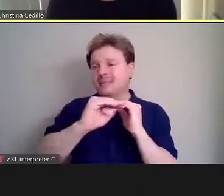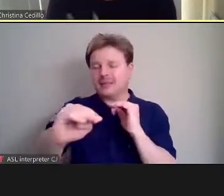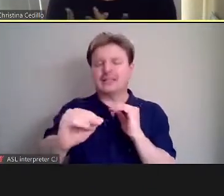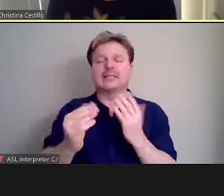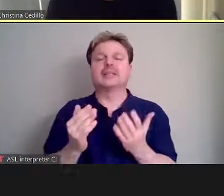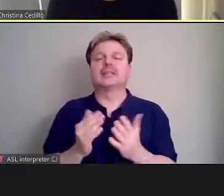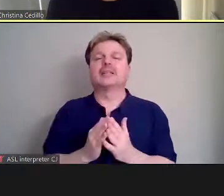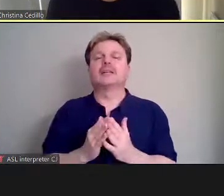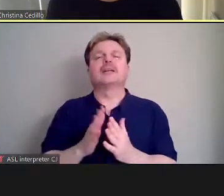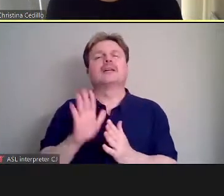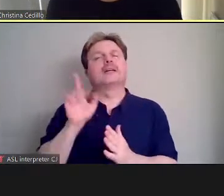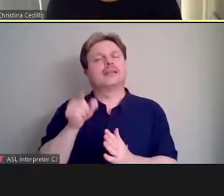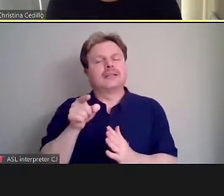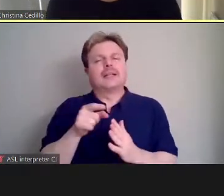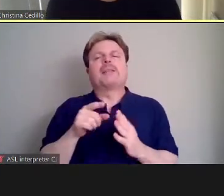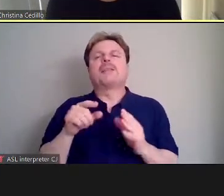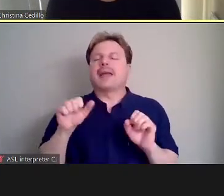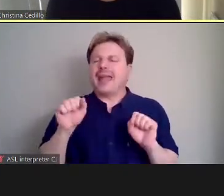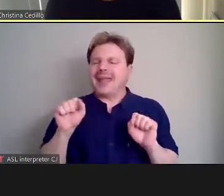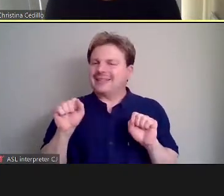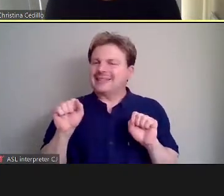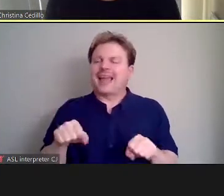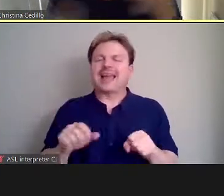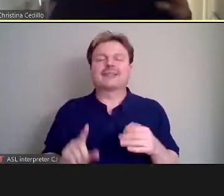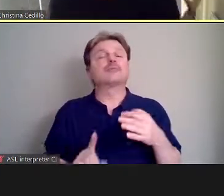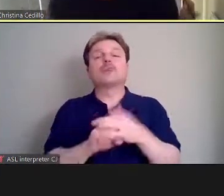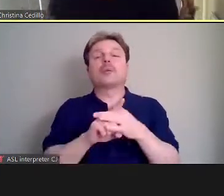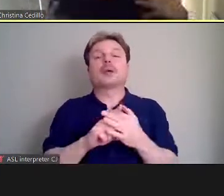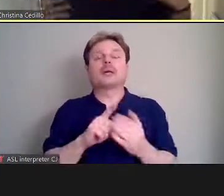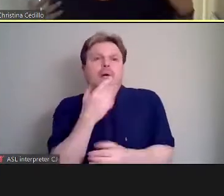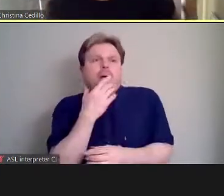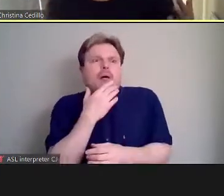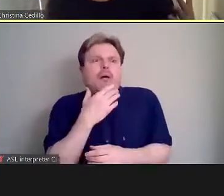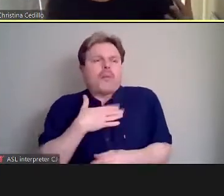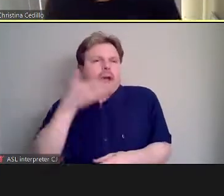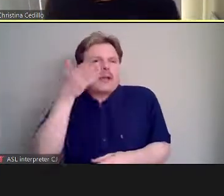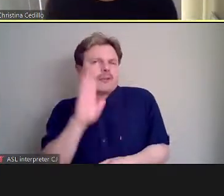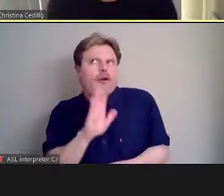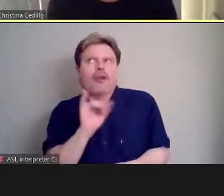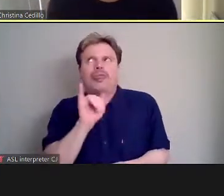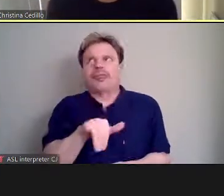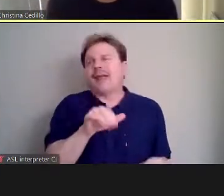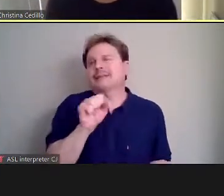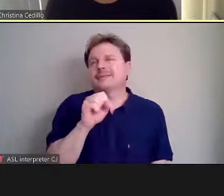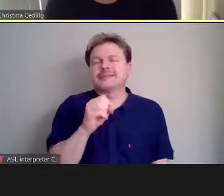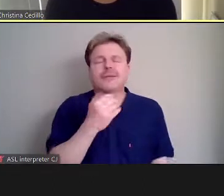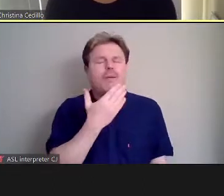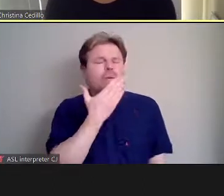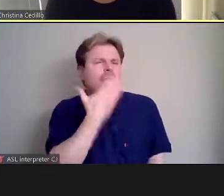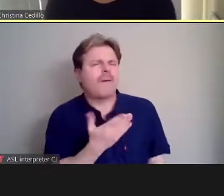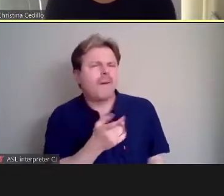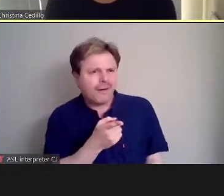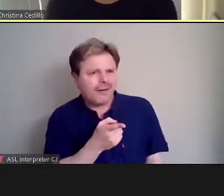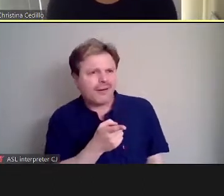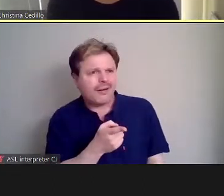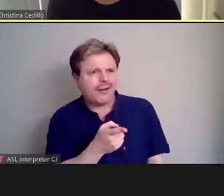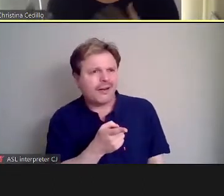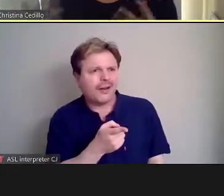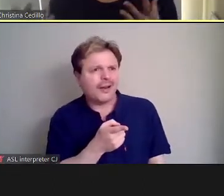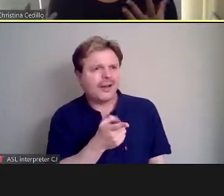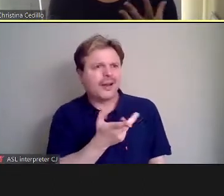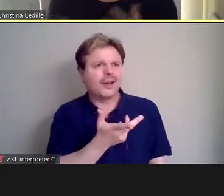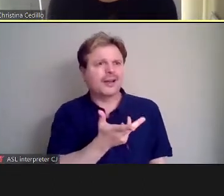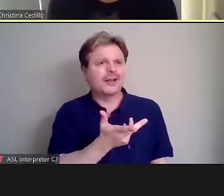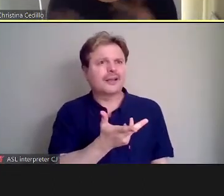It could manifest as something like, oh my God, that's so good. It's like, as